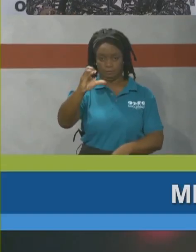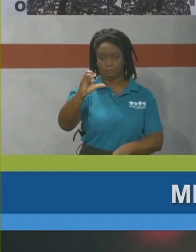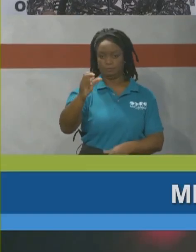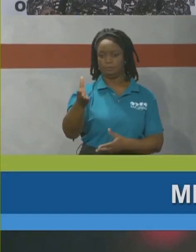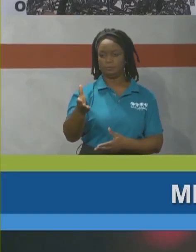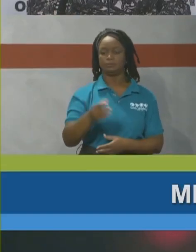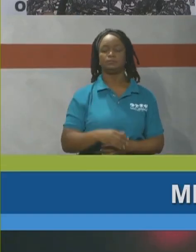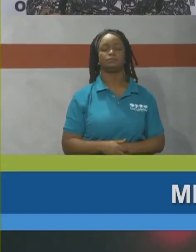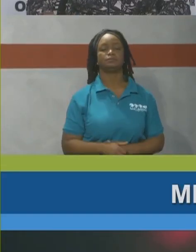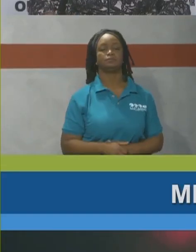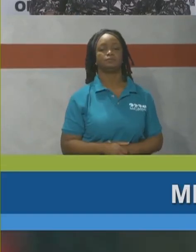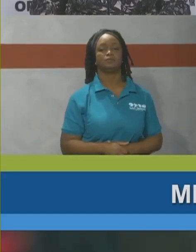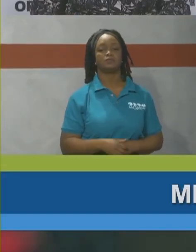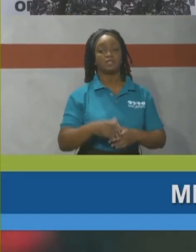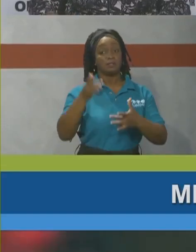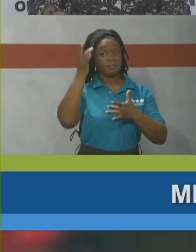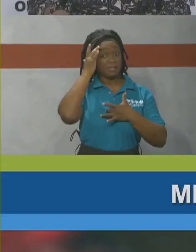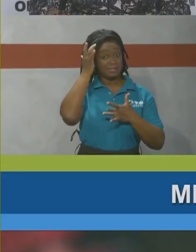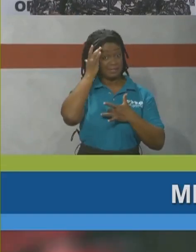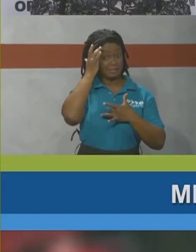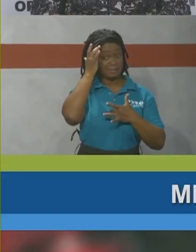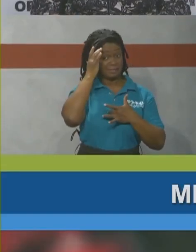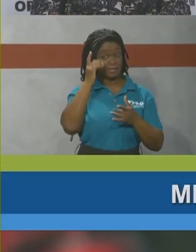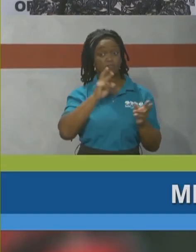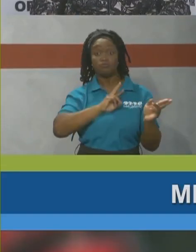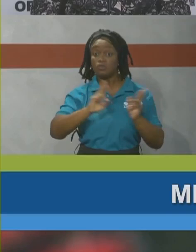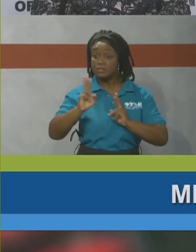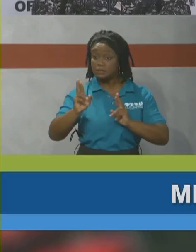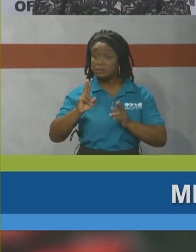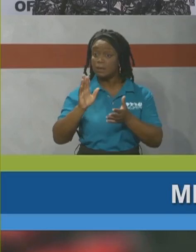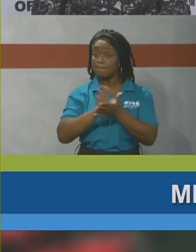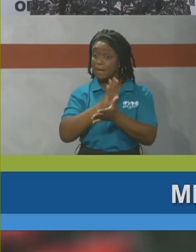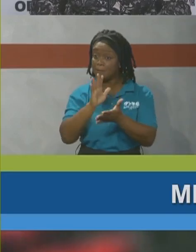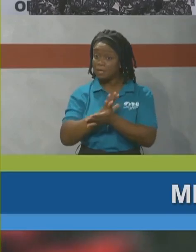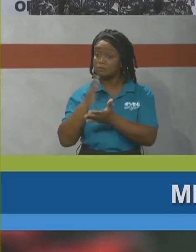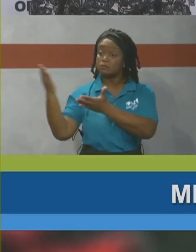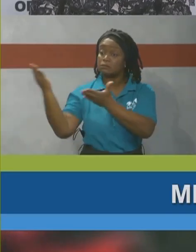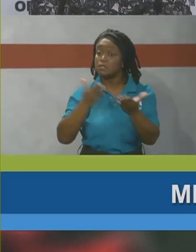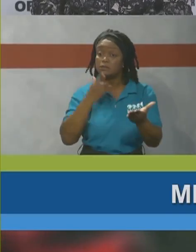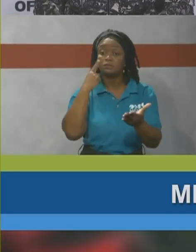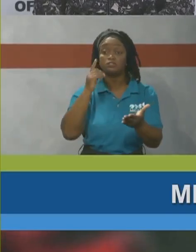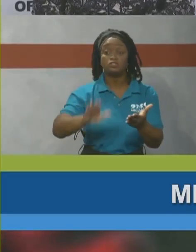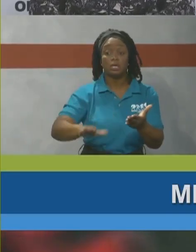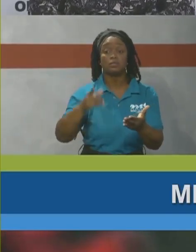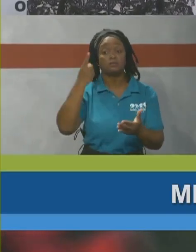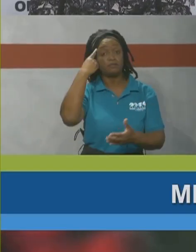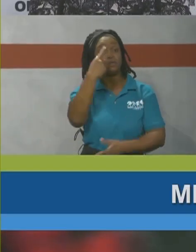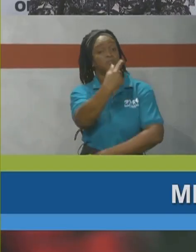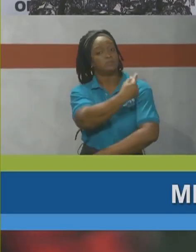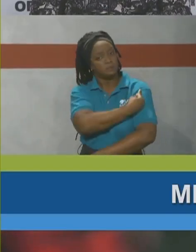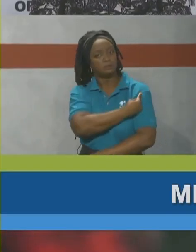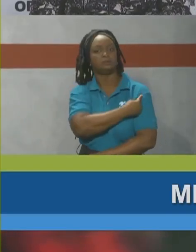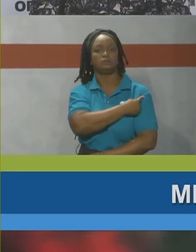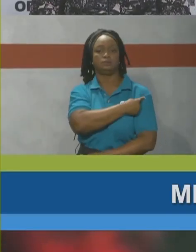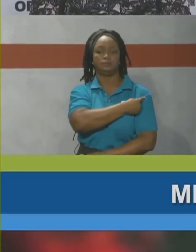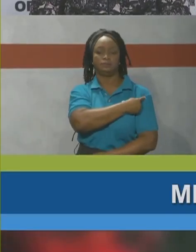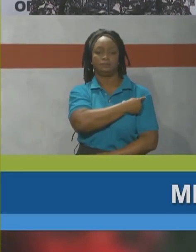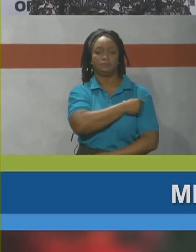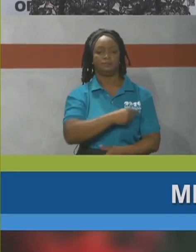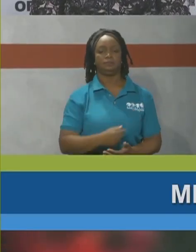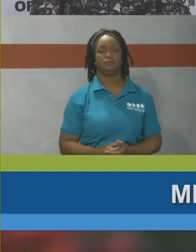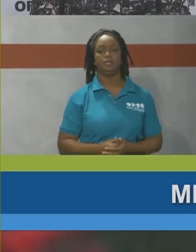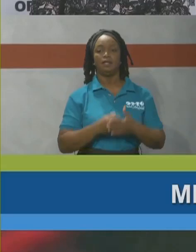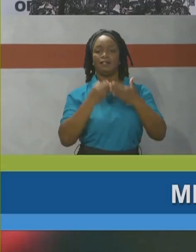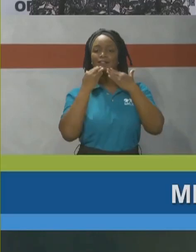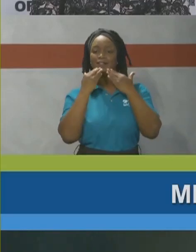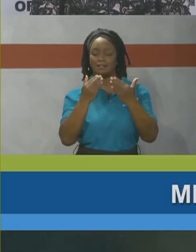being vaccine ready for school. They play your part in this entire pandemic. And actually, I thank you very much. Also, I